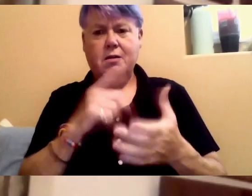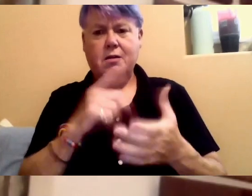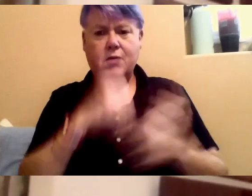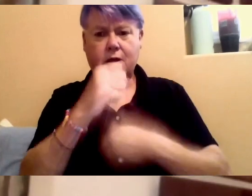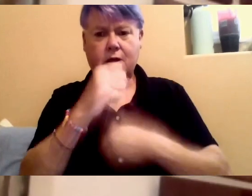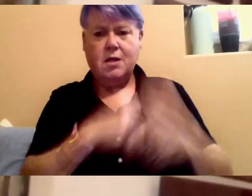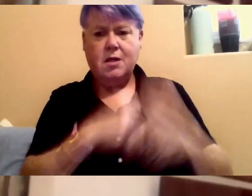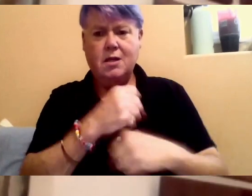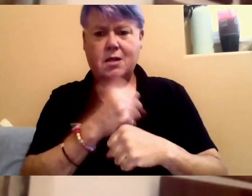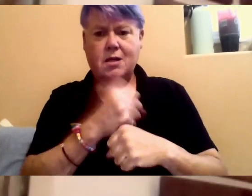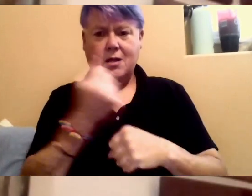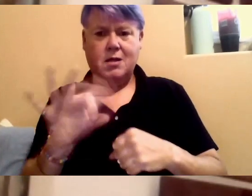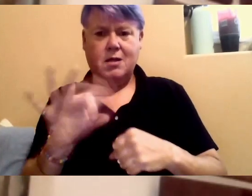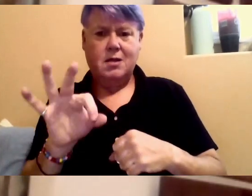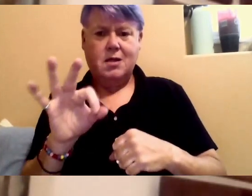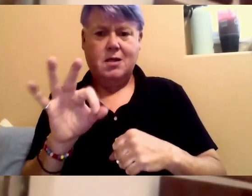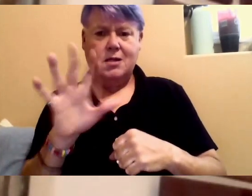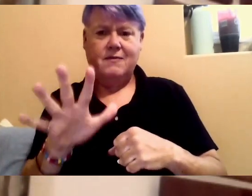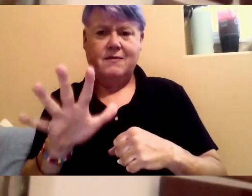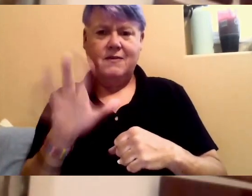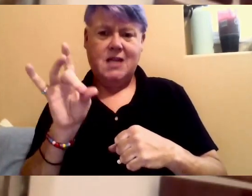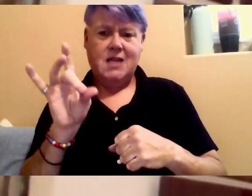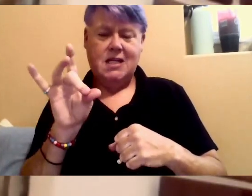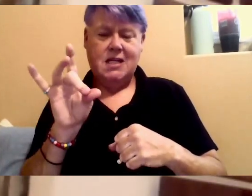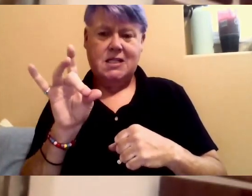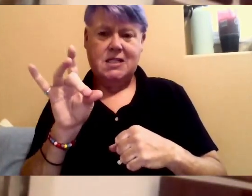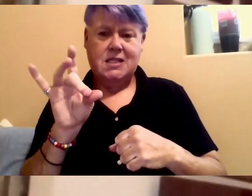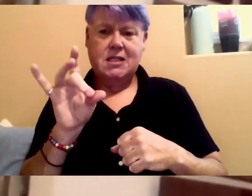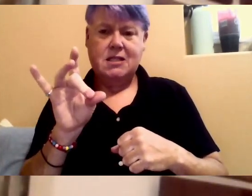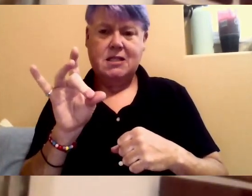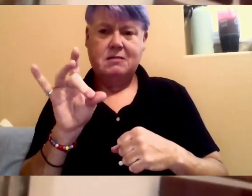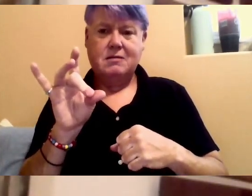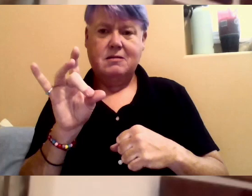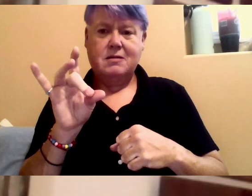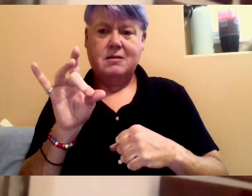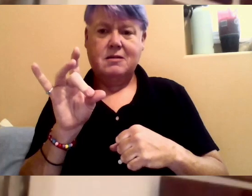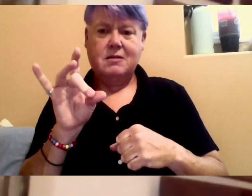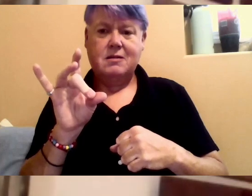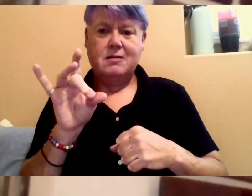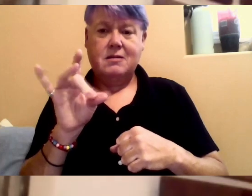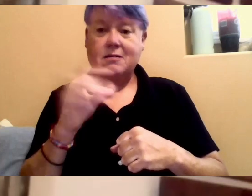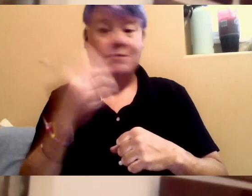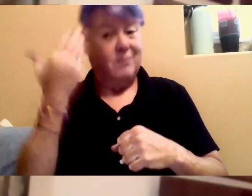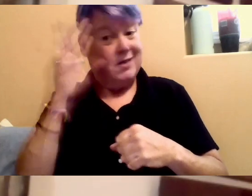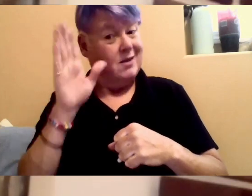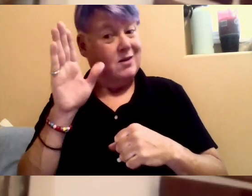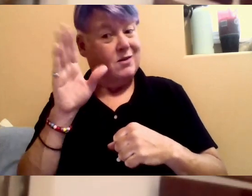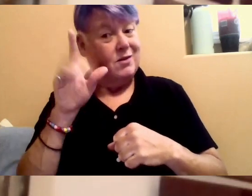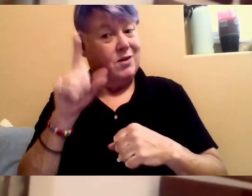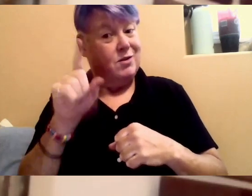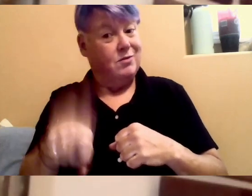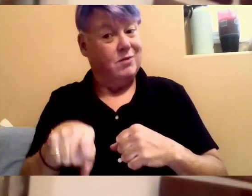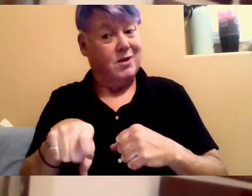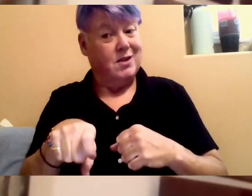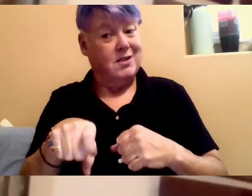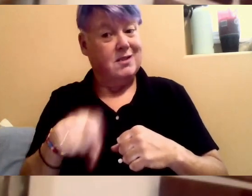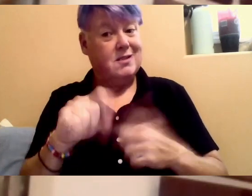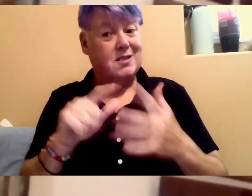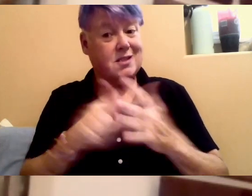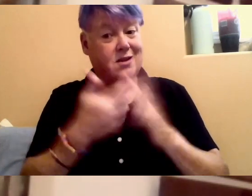said, 1958. And he said, we didn't know you could restart the heart. We didn't know that